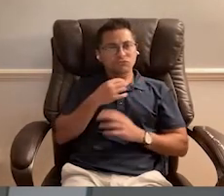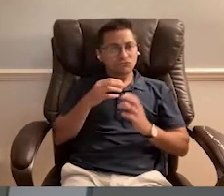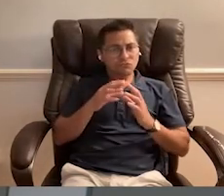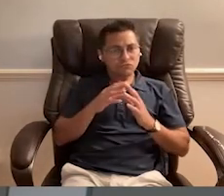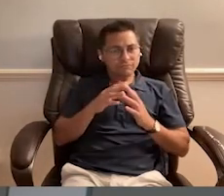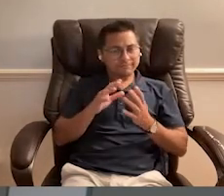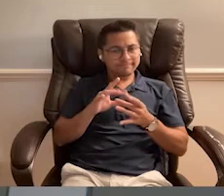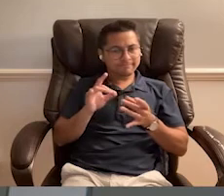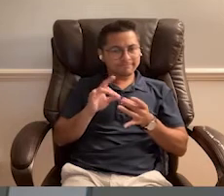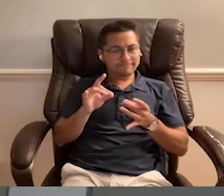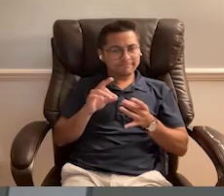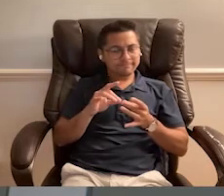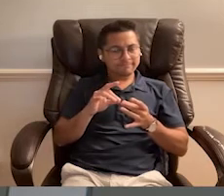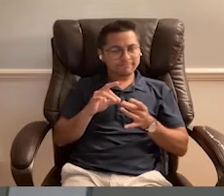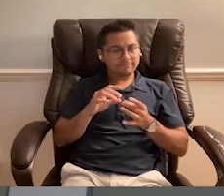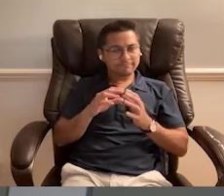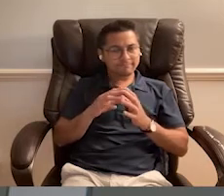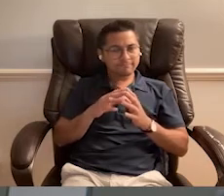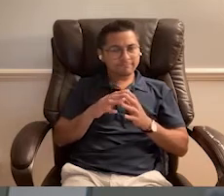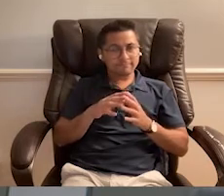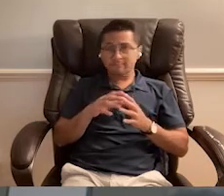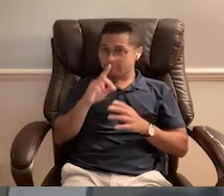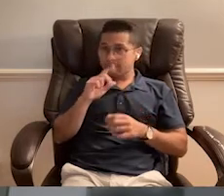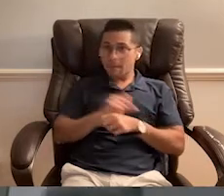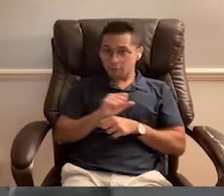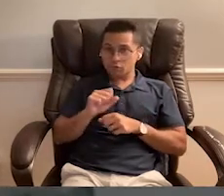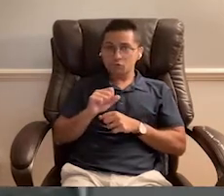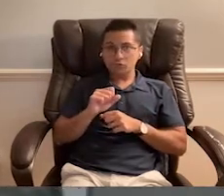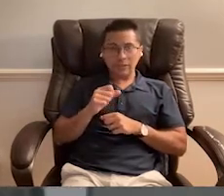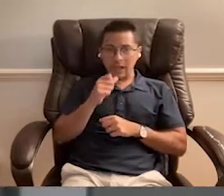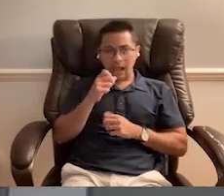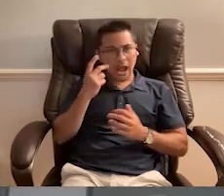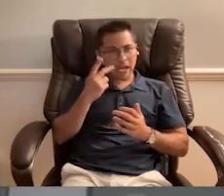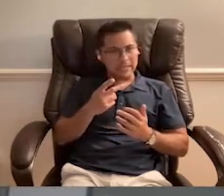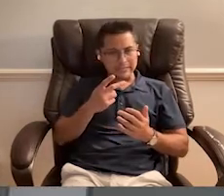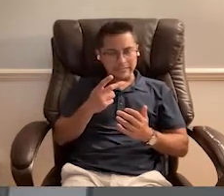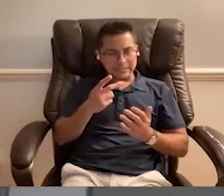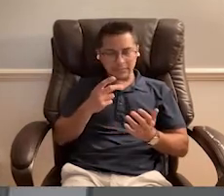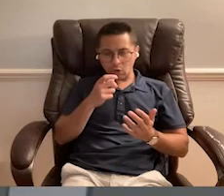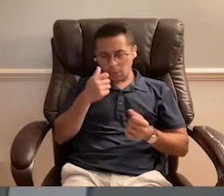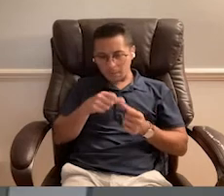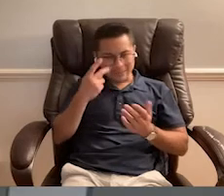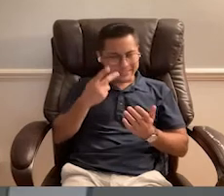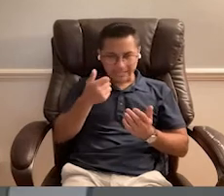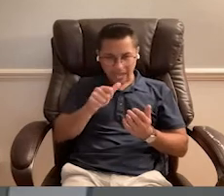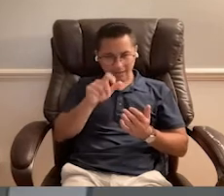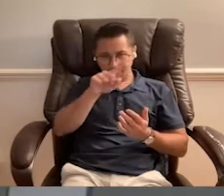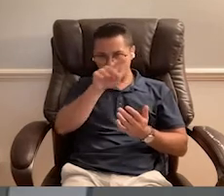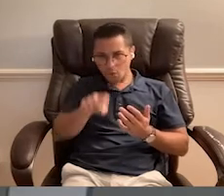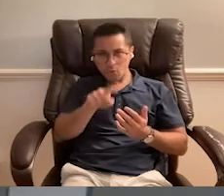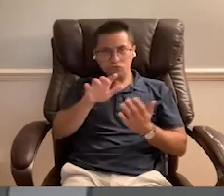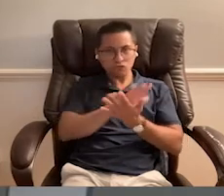you know. Well, I just wanna know that when I go to another doctor appointment, that I'll have some of that information with me. Absolutely. I didn't see anything,